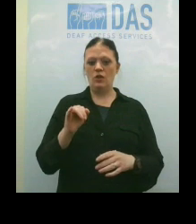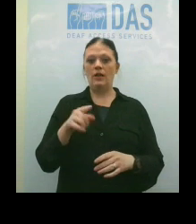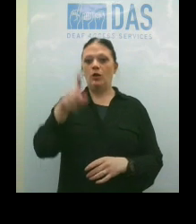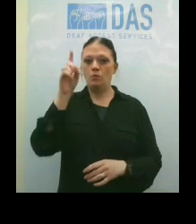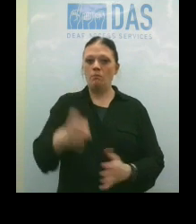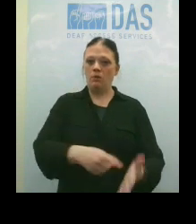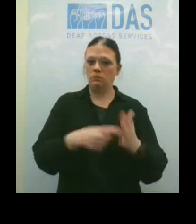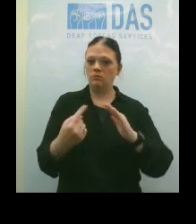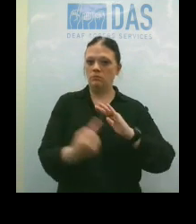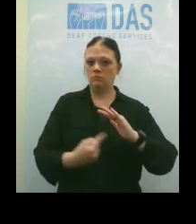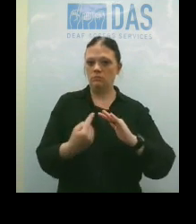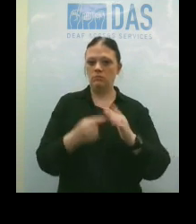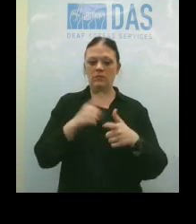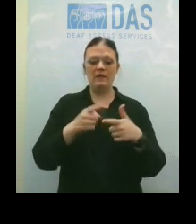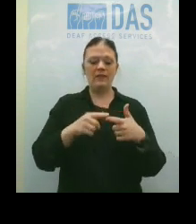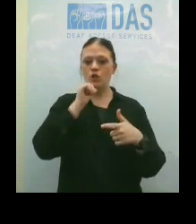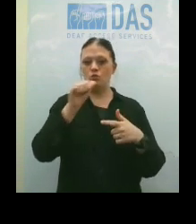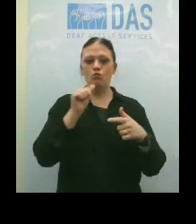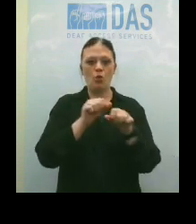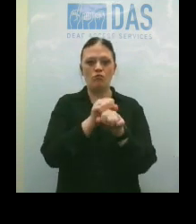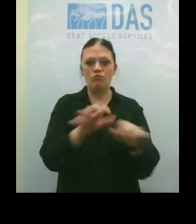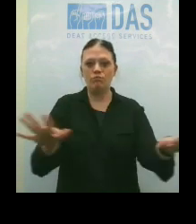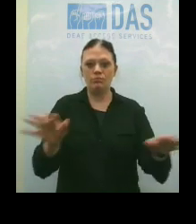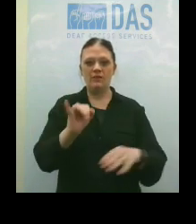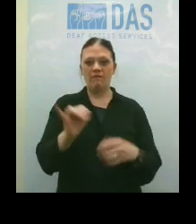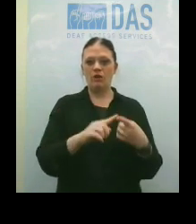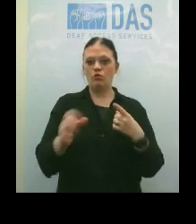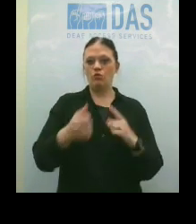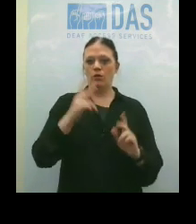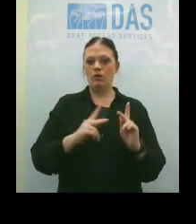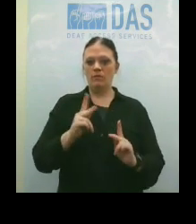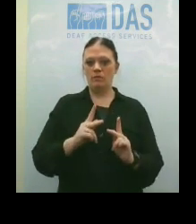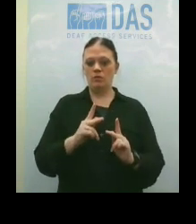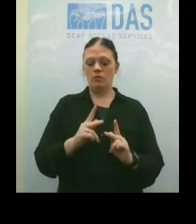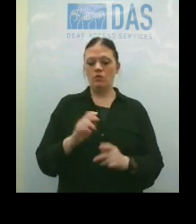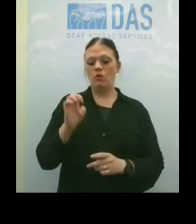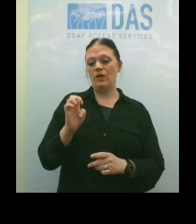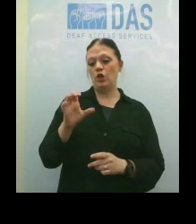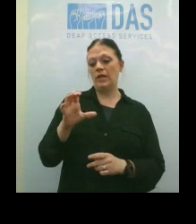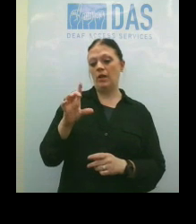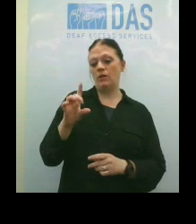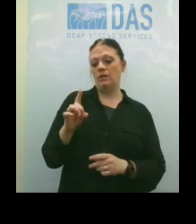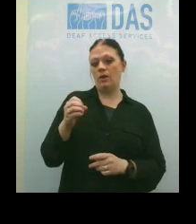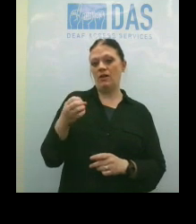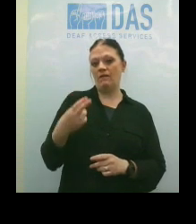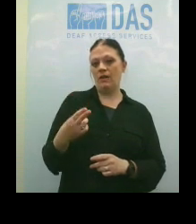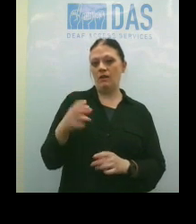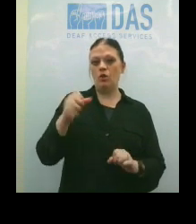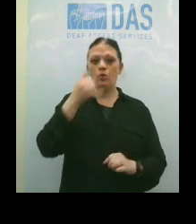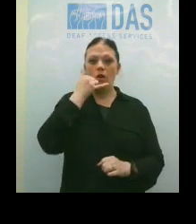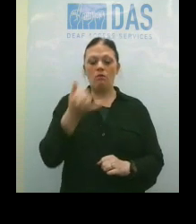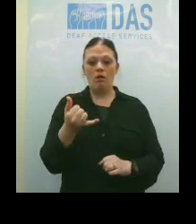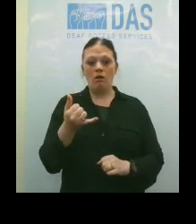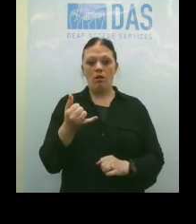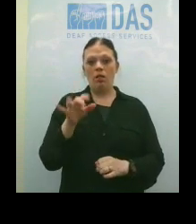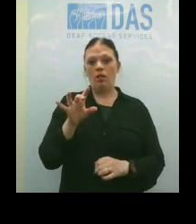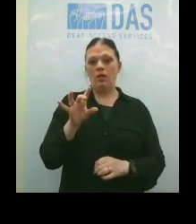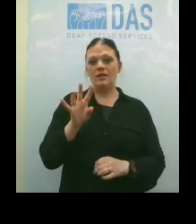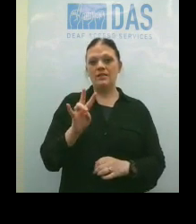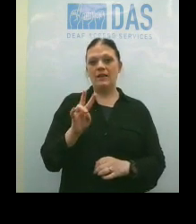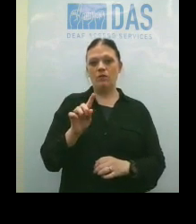so you won't infect other people in the community. So at Erie County Health Department, you can call our hotline at